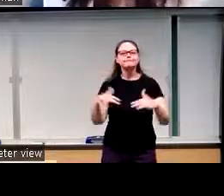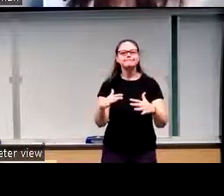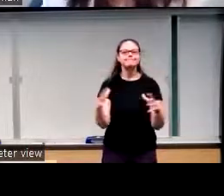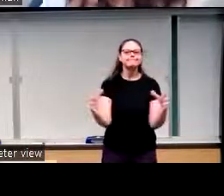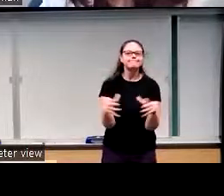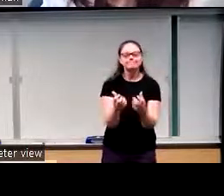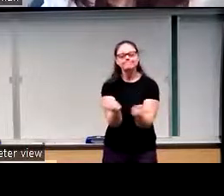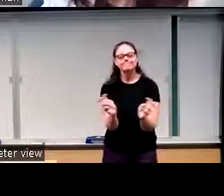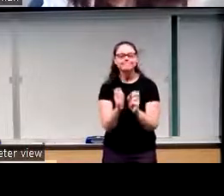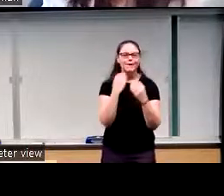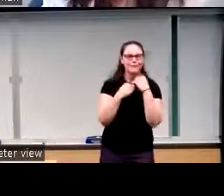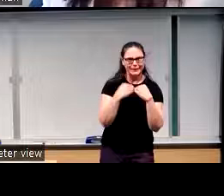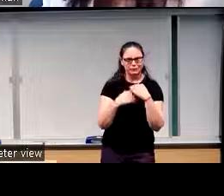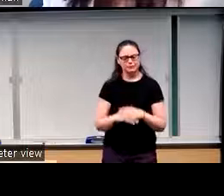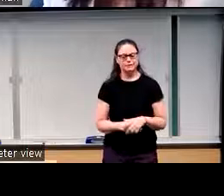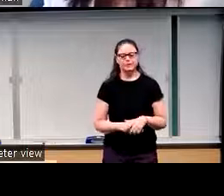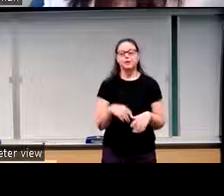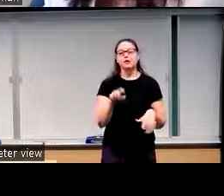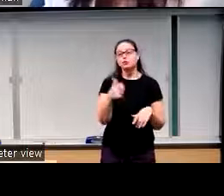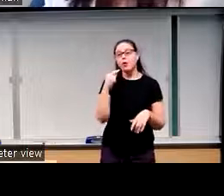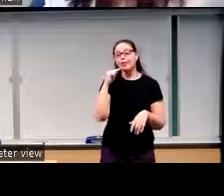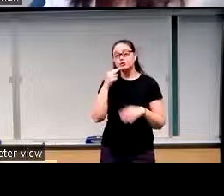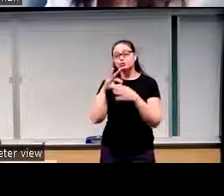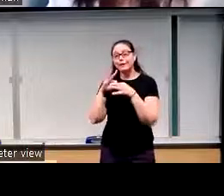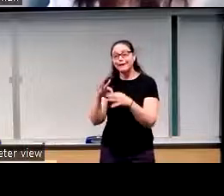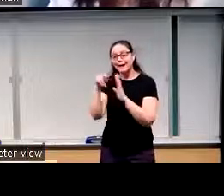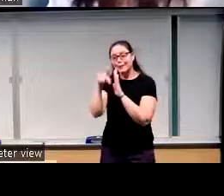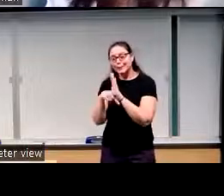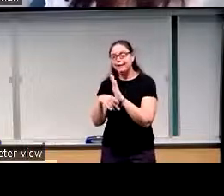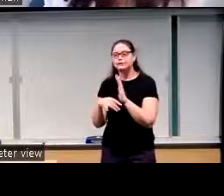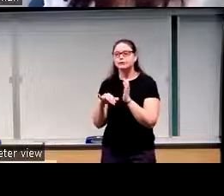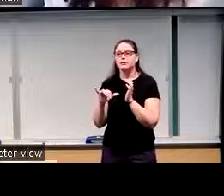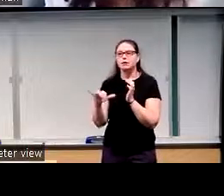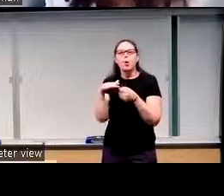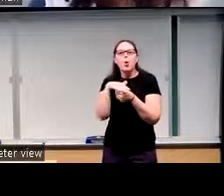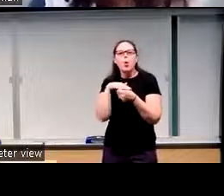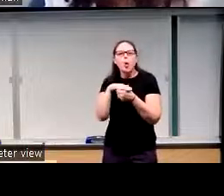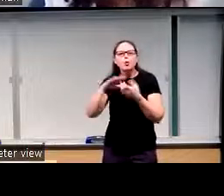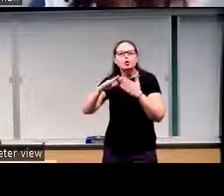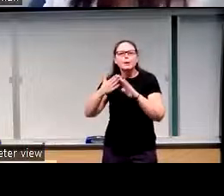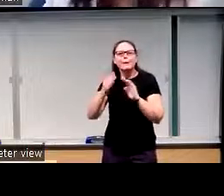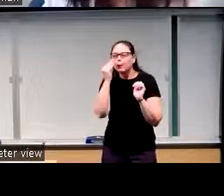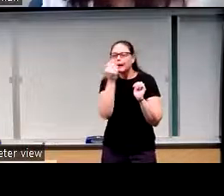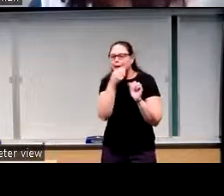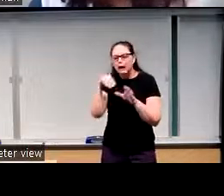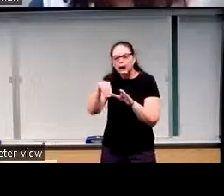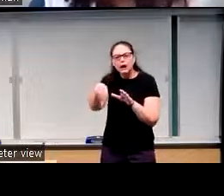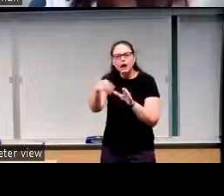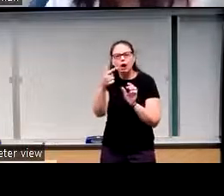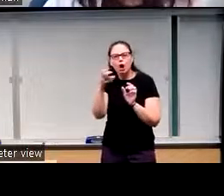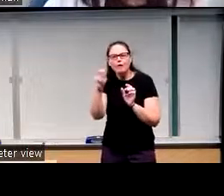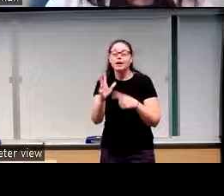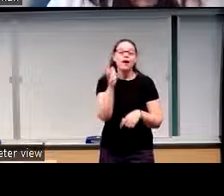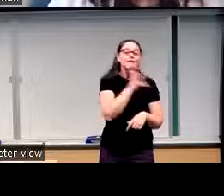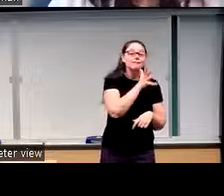meals. Other nutrition-related policies include local community gardens, farmers